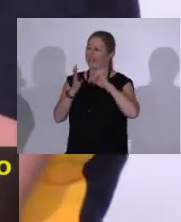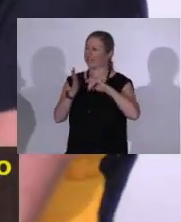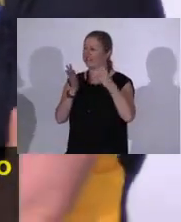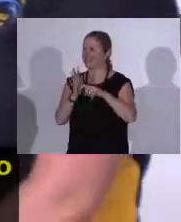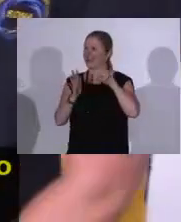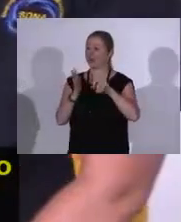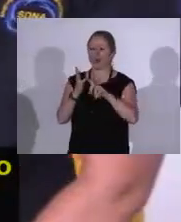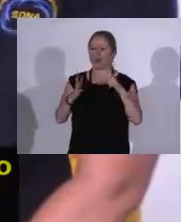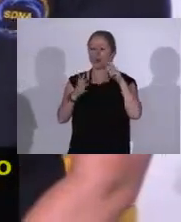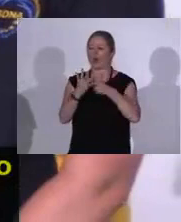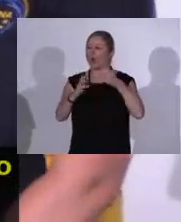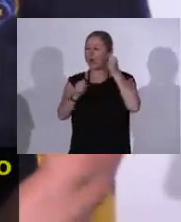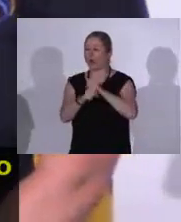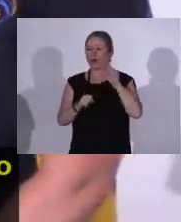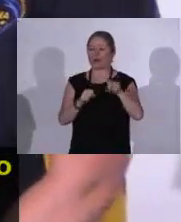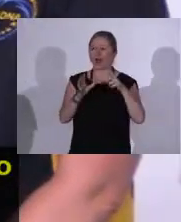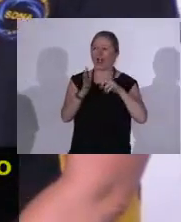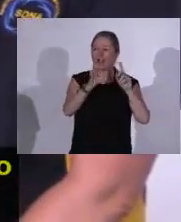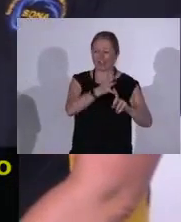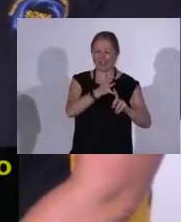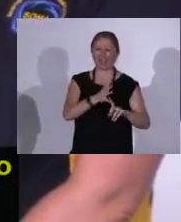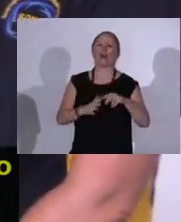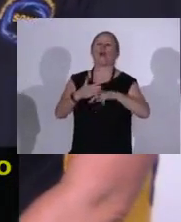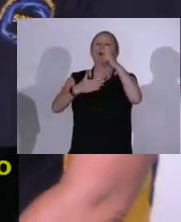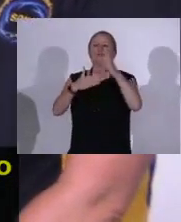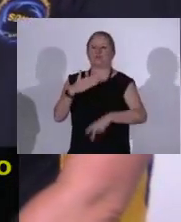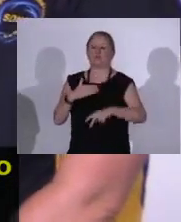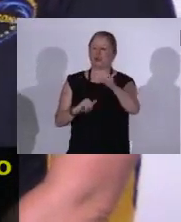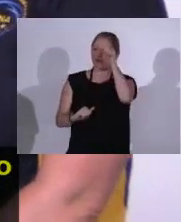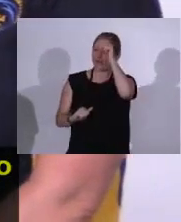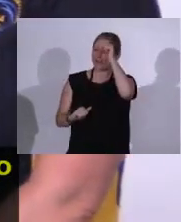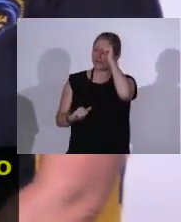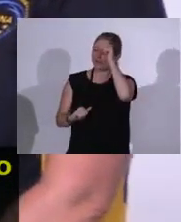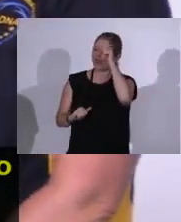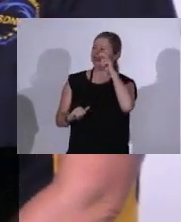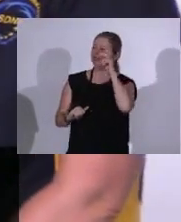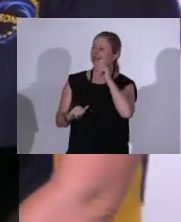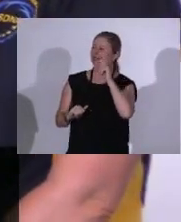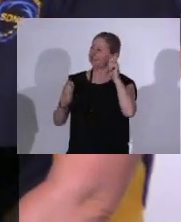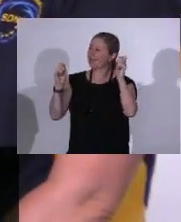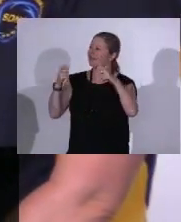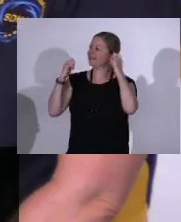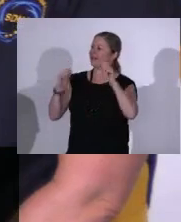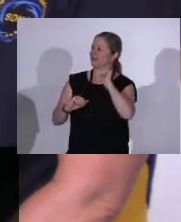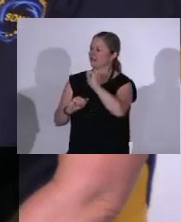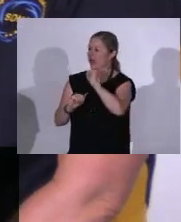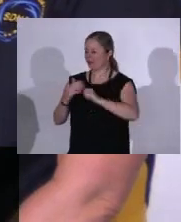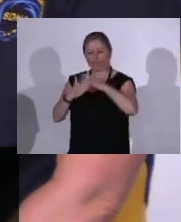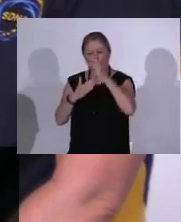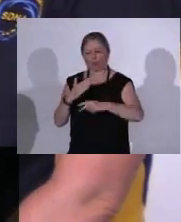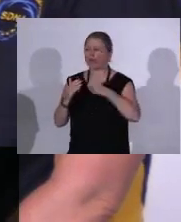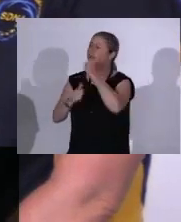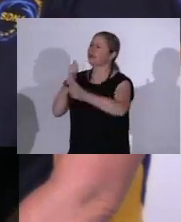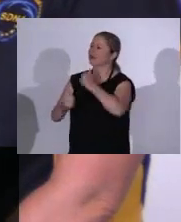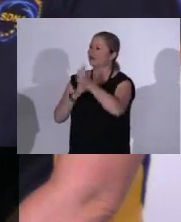www.dsr.org.au. Bit of a plug, but yeah, programs like that need to be recognised and celebrated and spread far and wide. So congratulations, and I encourage